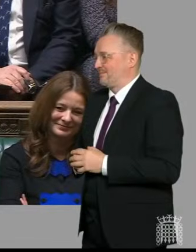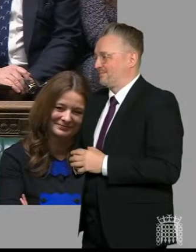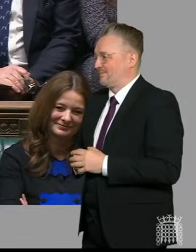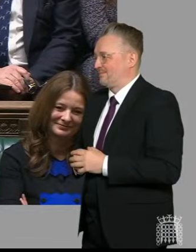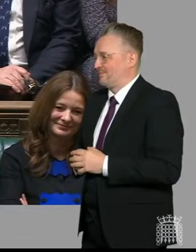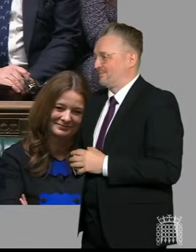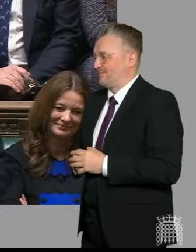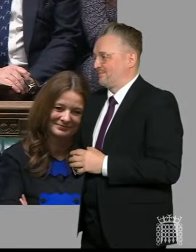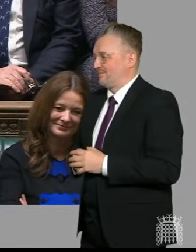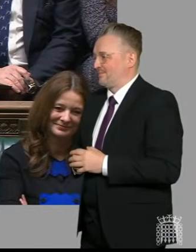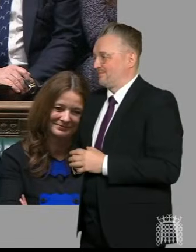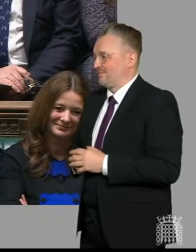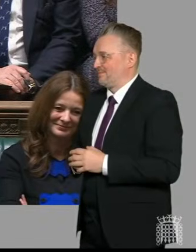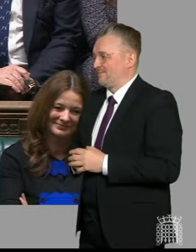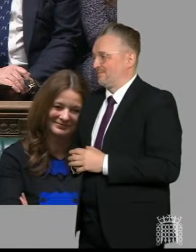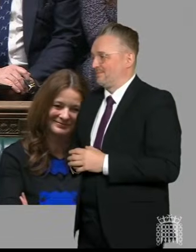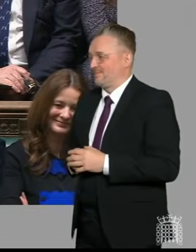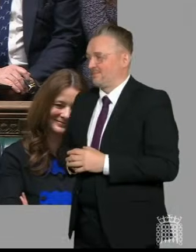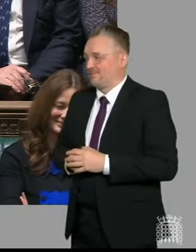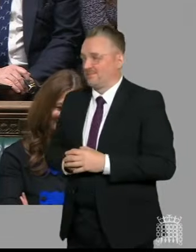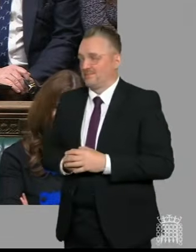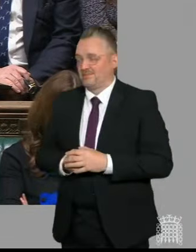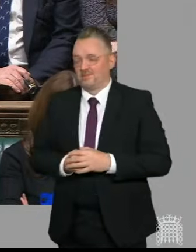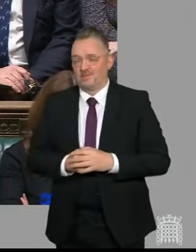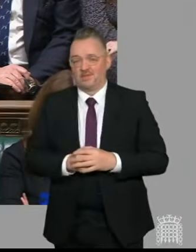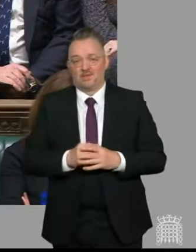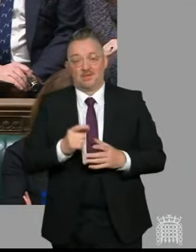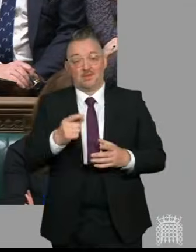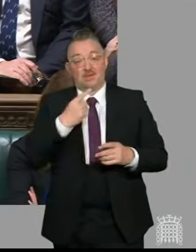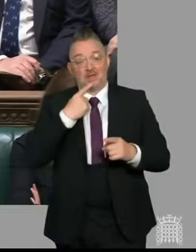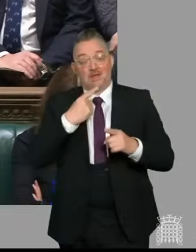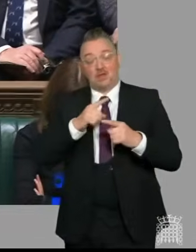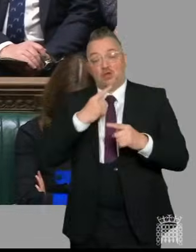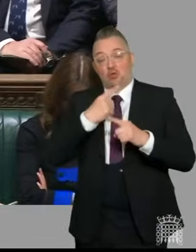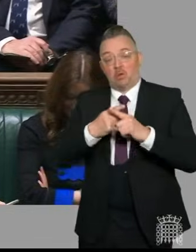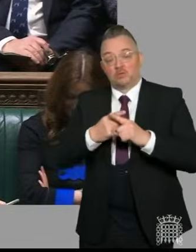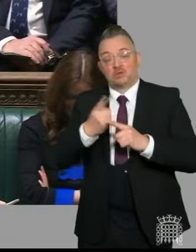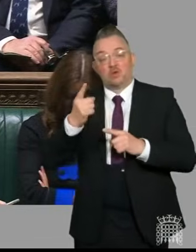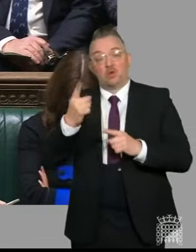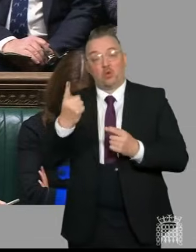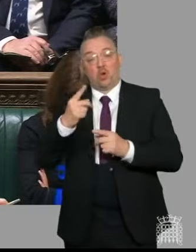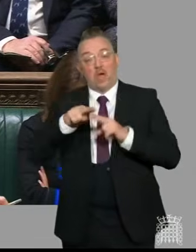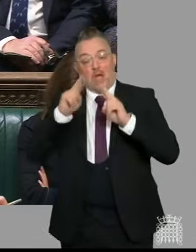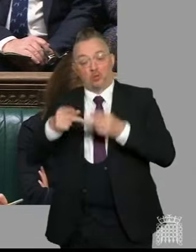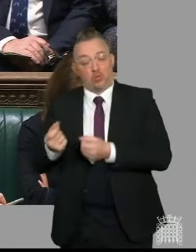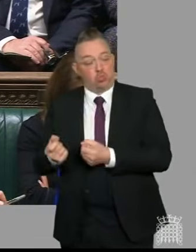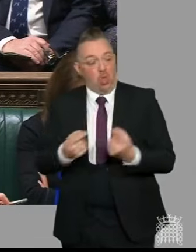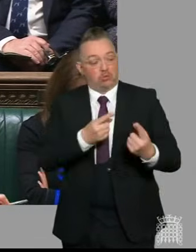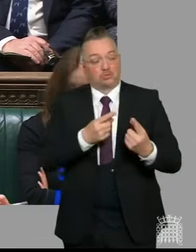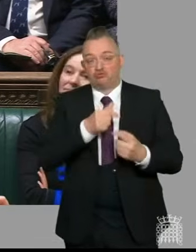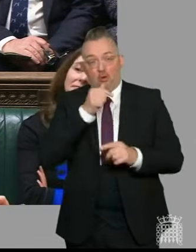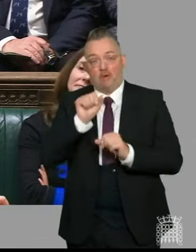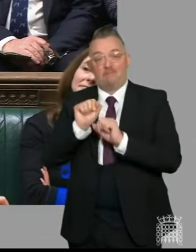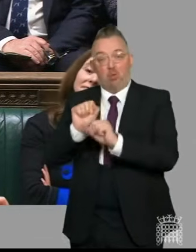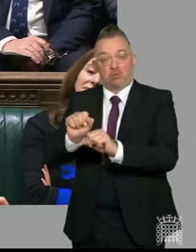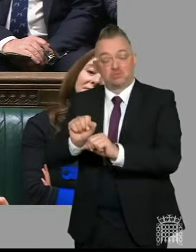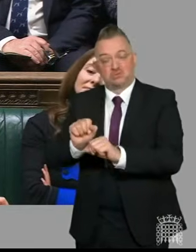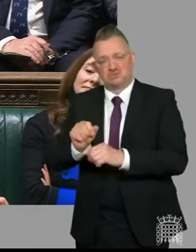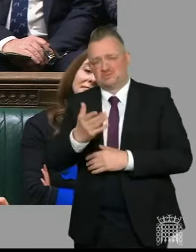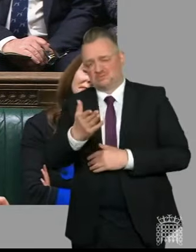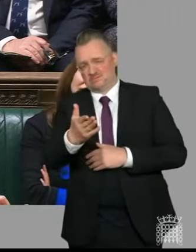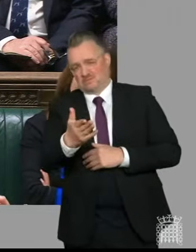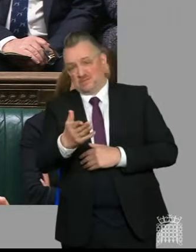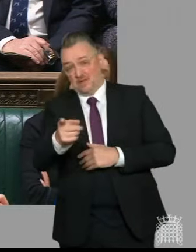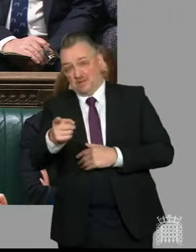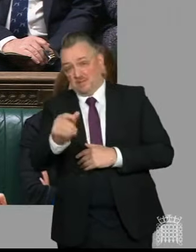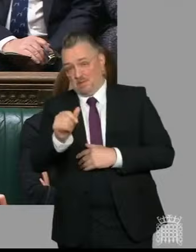On the issue of no-fault evictions, it may have escaped the Right Honourable Lady's attention, but we will be voting on exactly